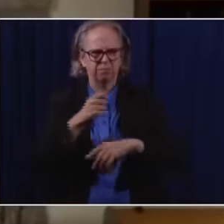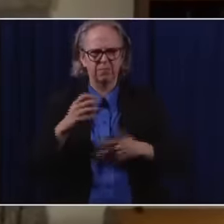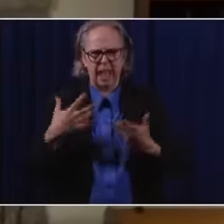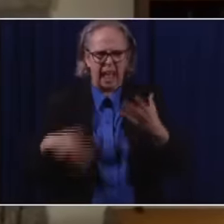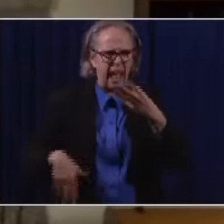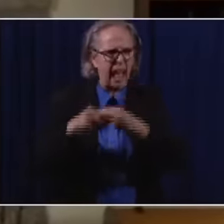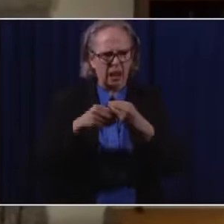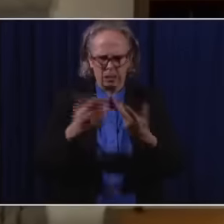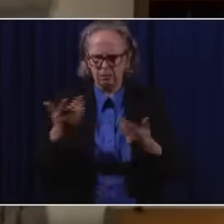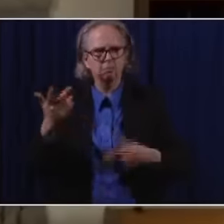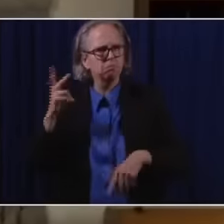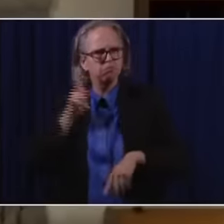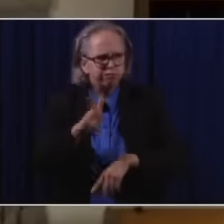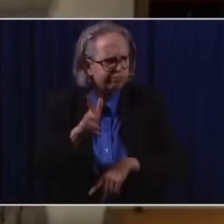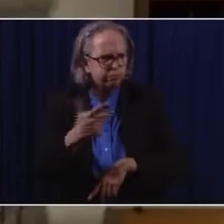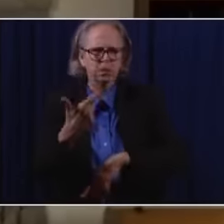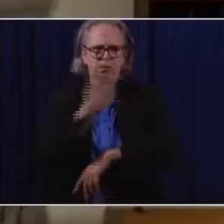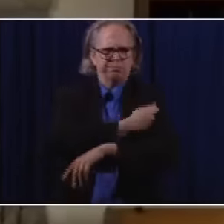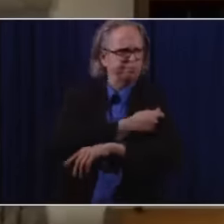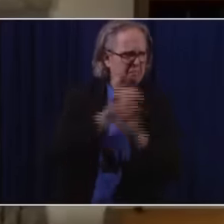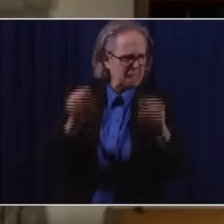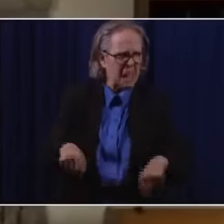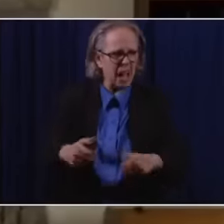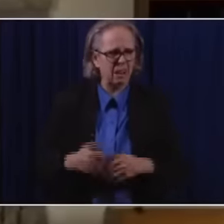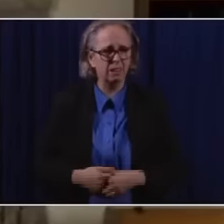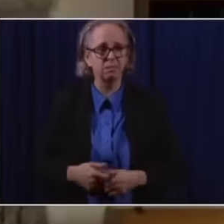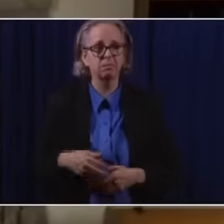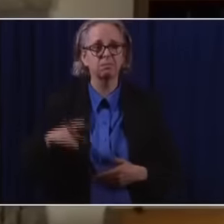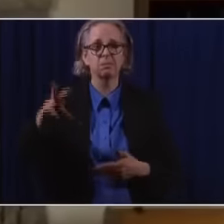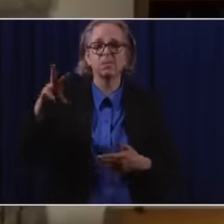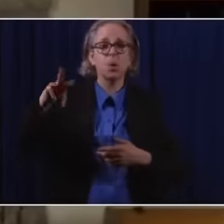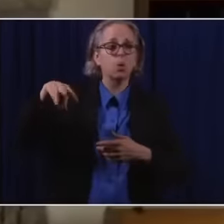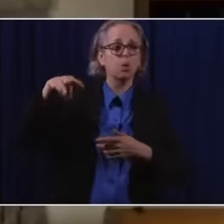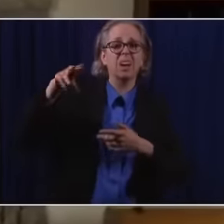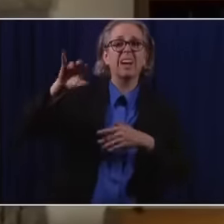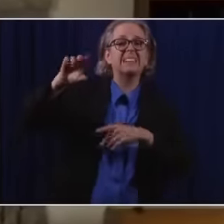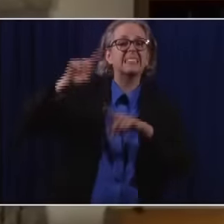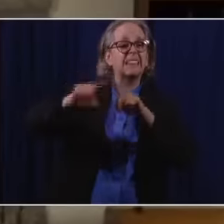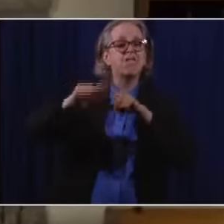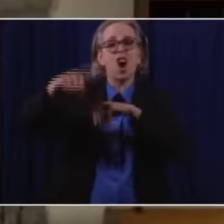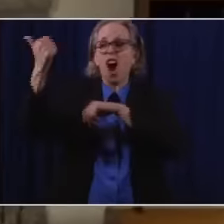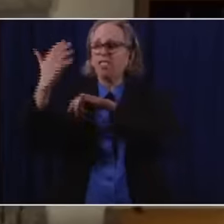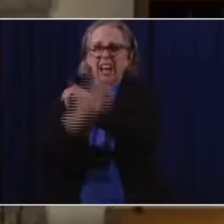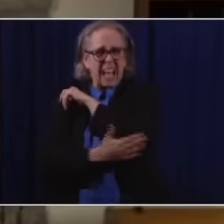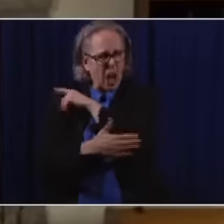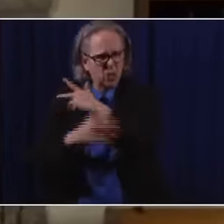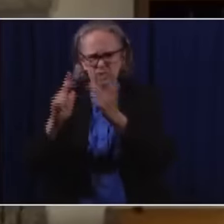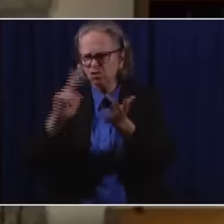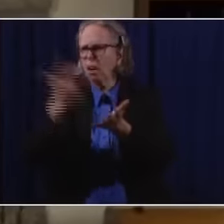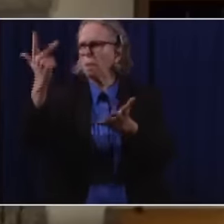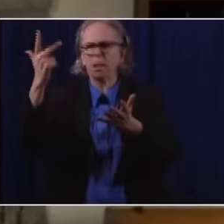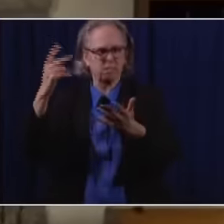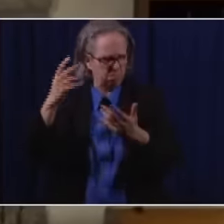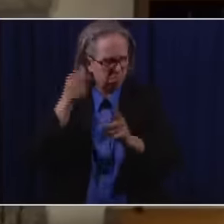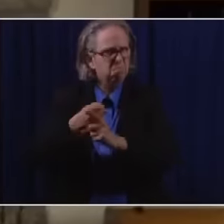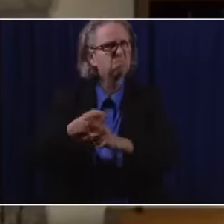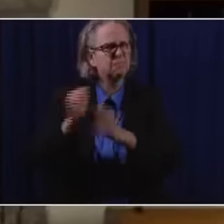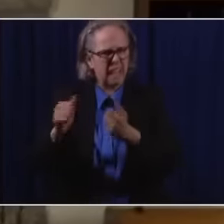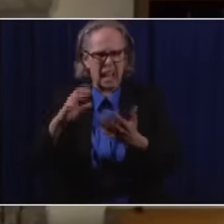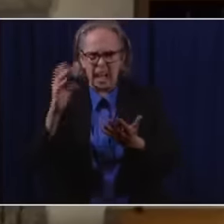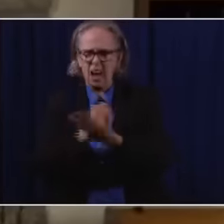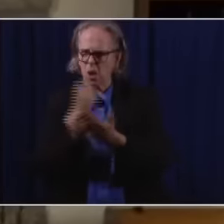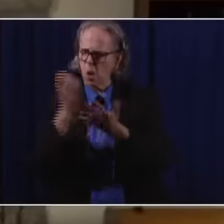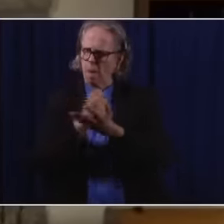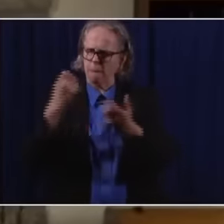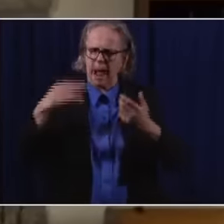Washington County tripled the number that they had before. So these are all encouraging things. Your